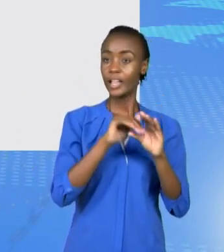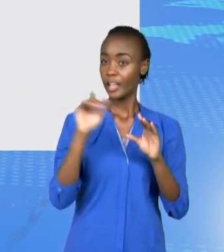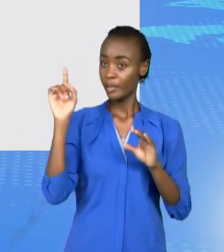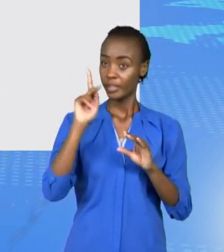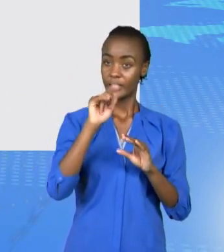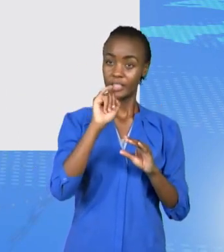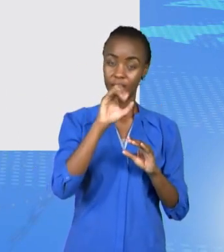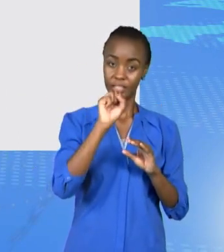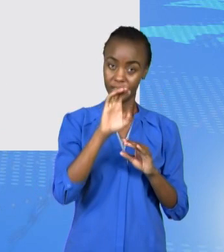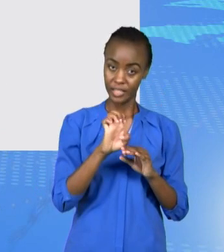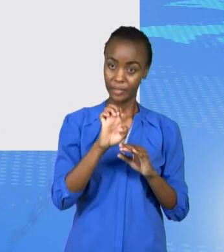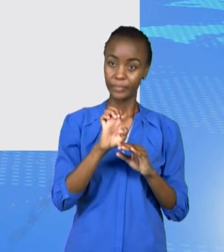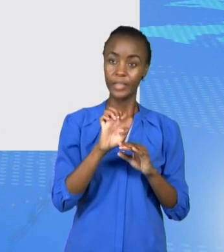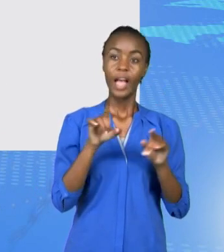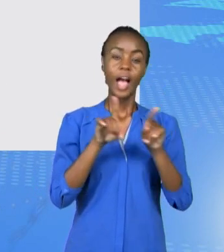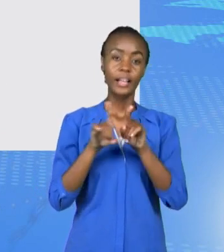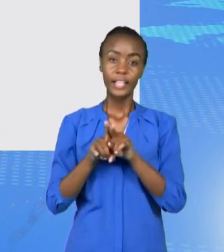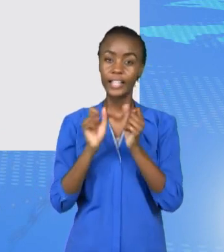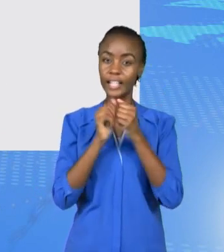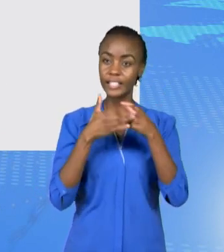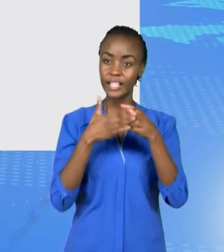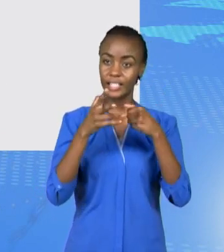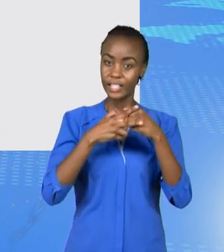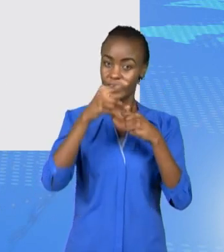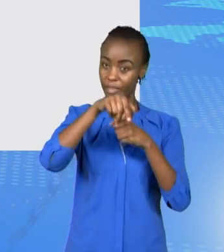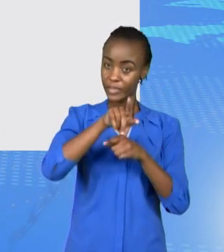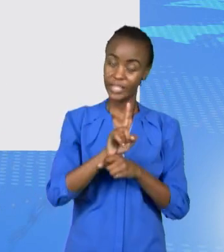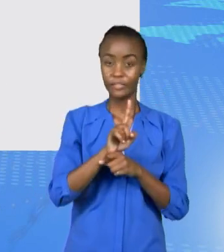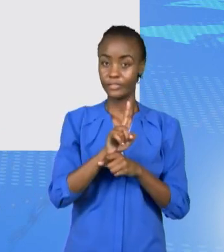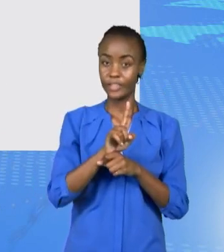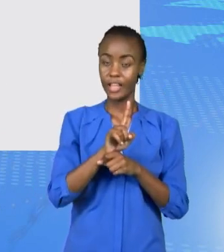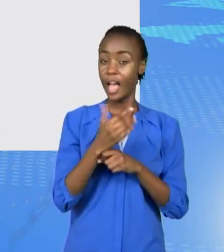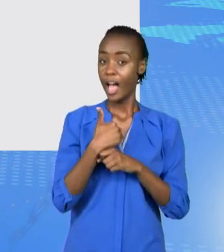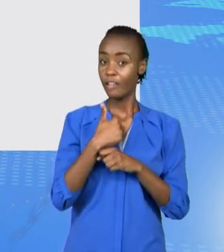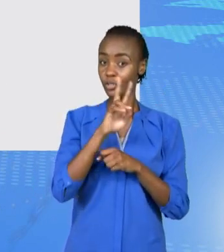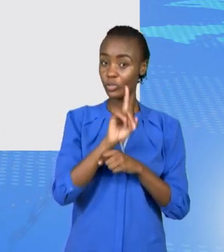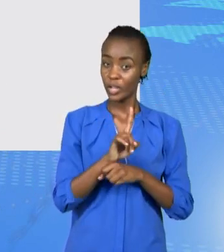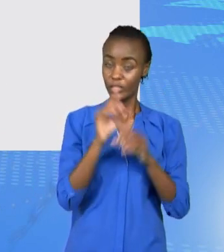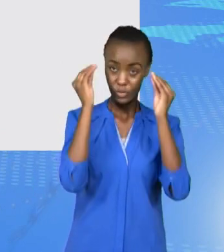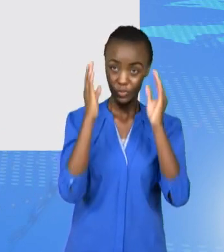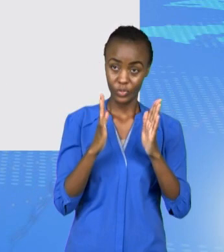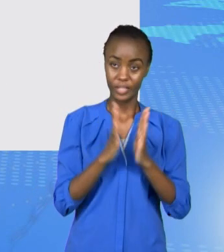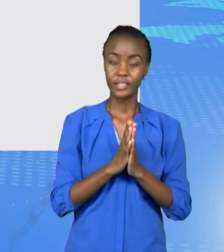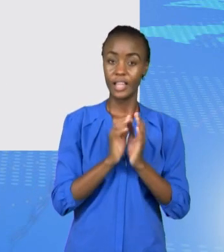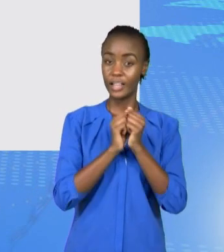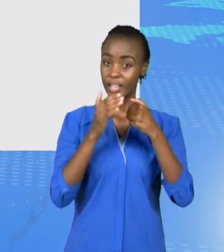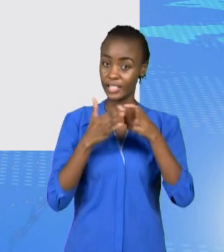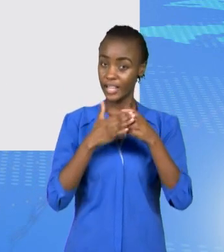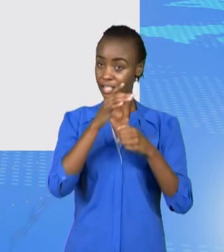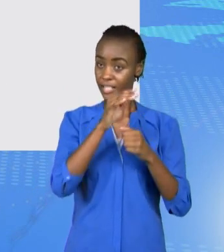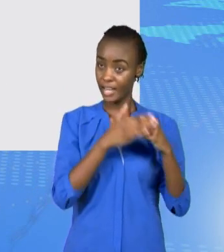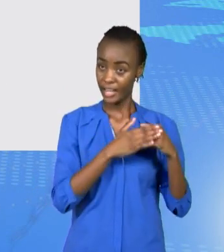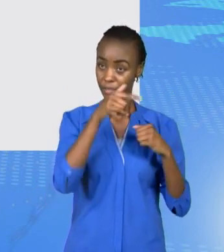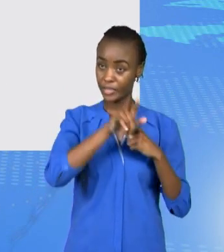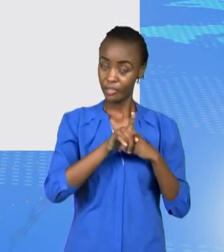1997, she was made the principal of the same school where she had 21 students. In 1999, she became the principal of